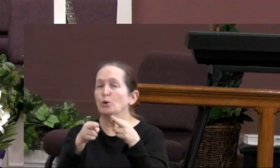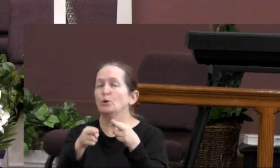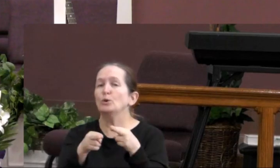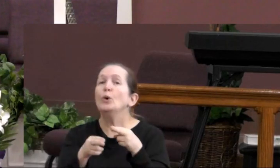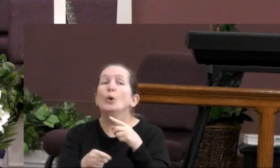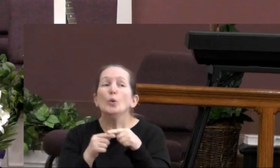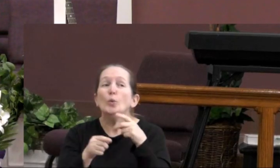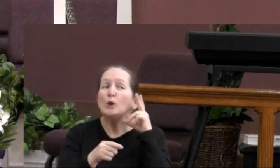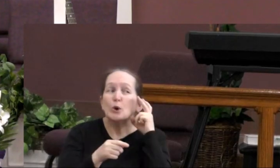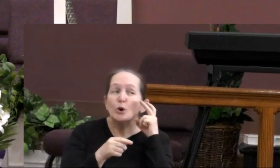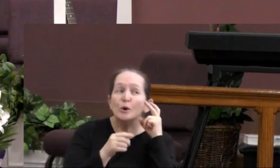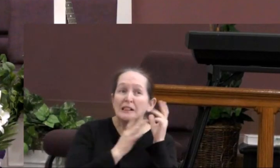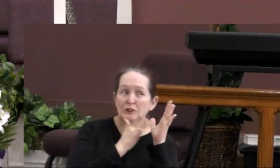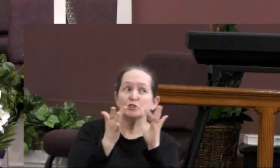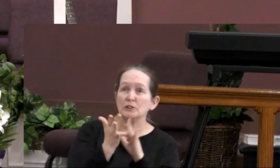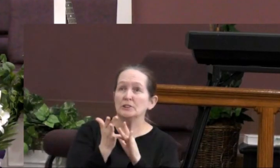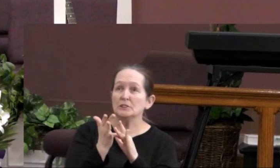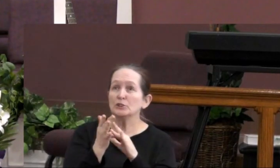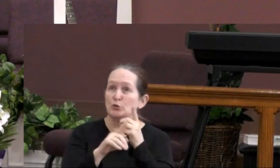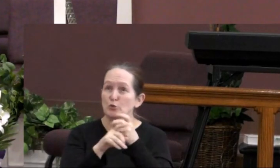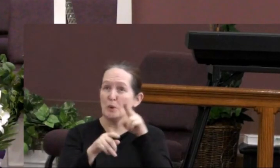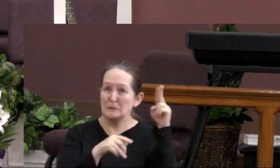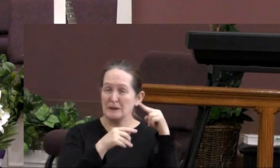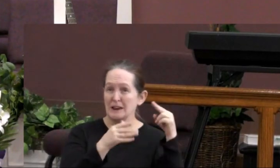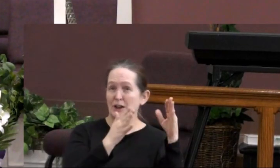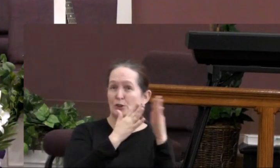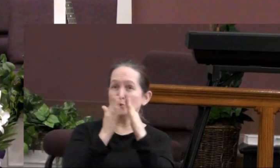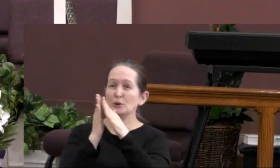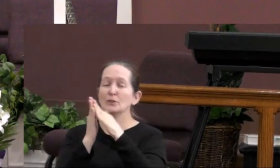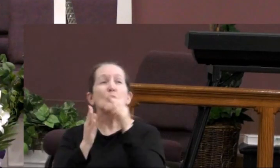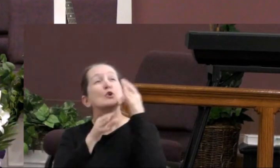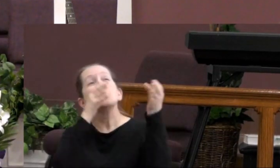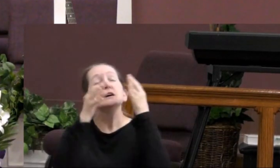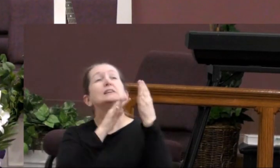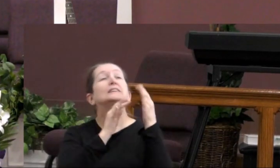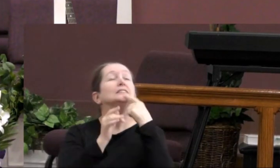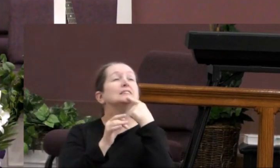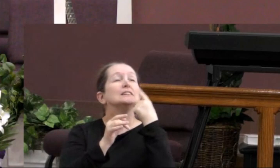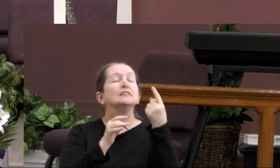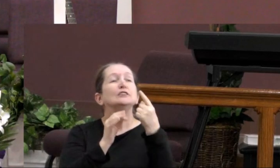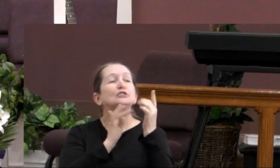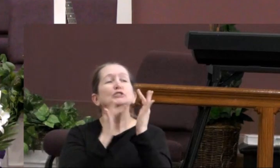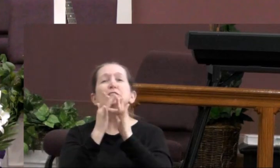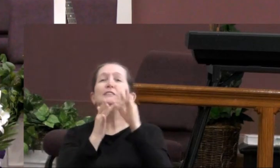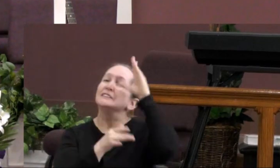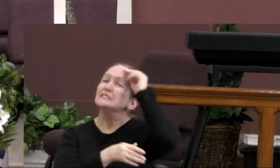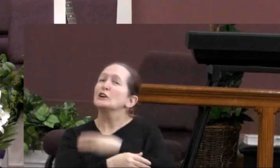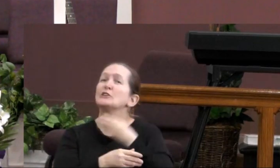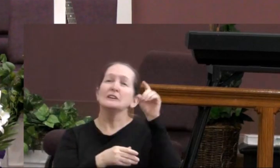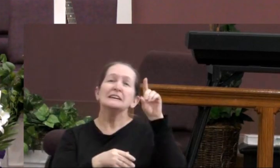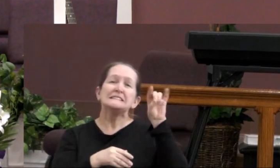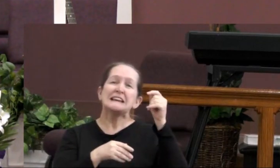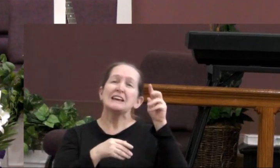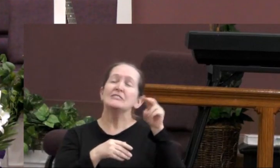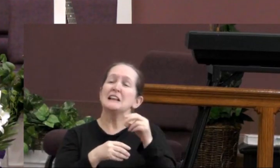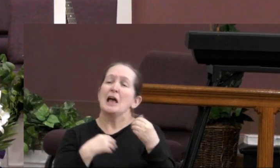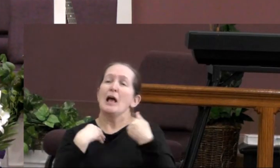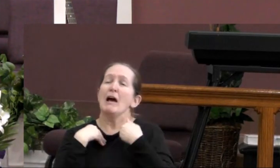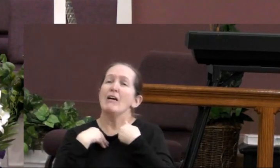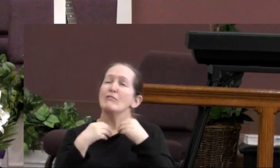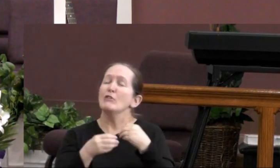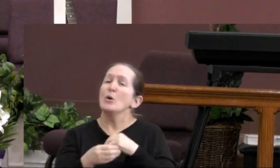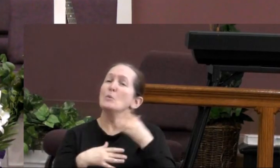When he heard that it was Jesus the Nazarene, he began to cry out and say, 'Jesus, son of David, have mercy on me.'